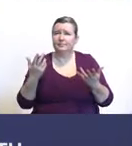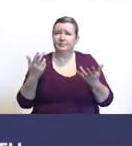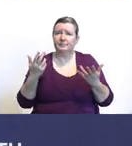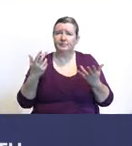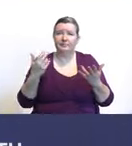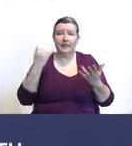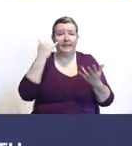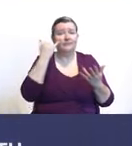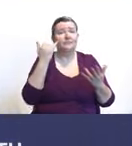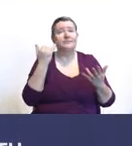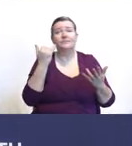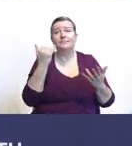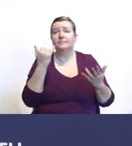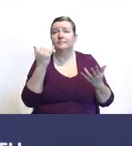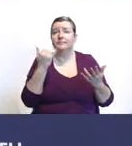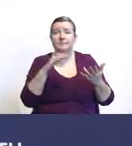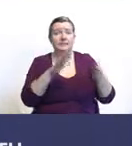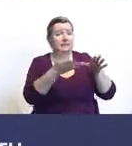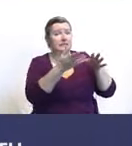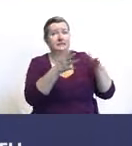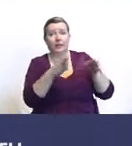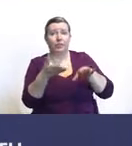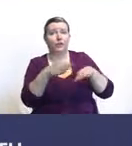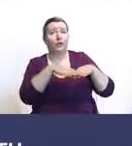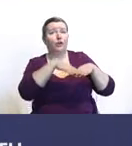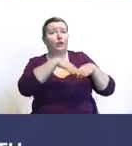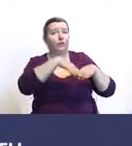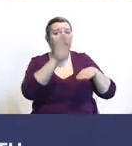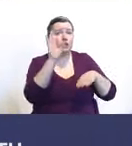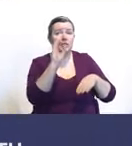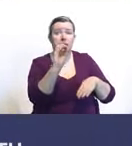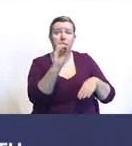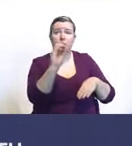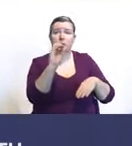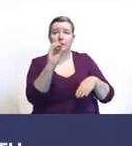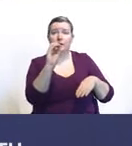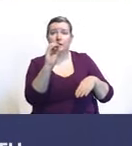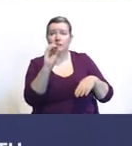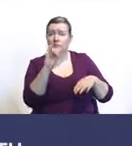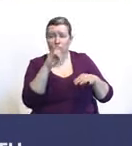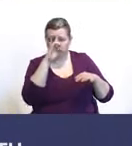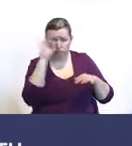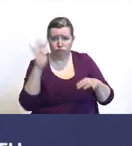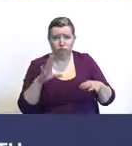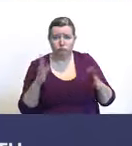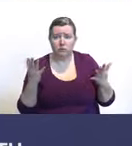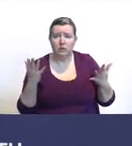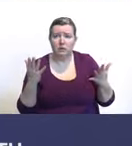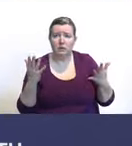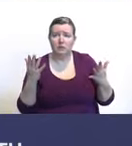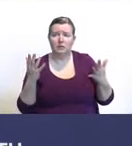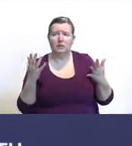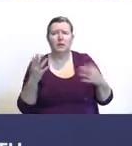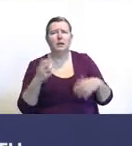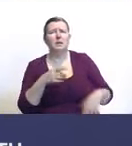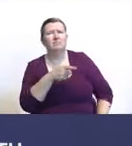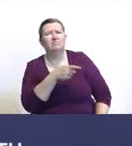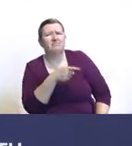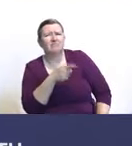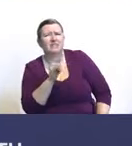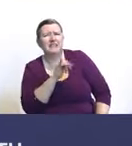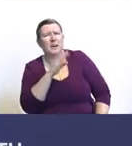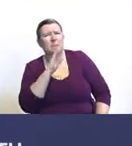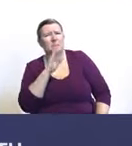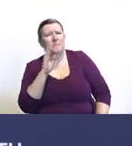zero is tragic and we mourn every single one. Do I recall you're saying that a bad flu season was more